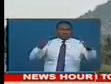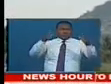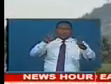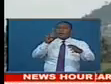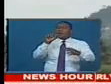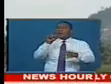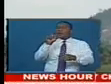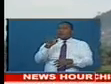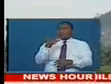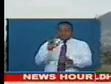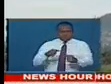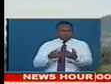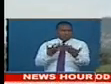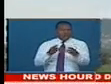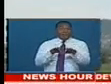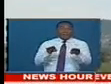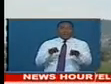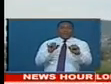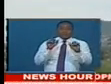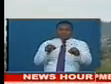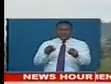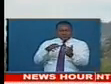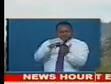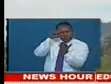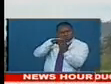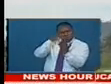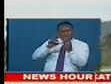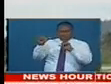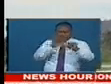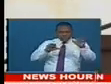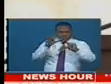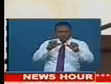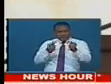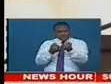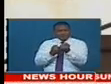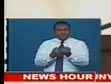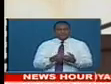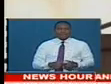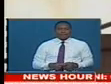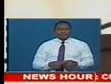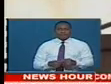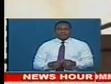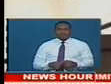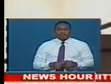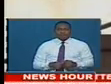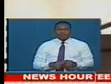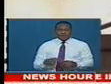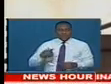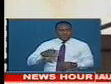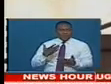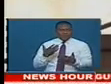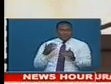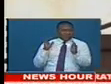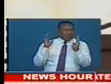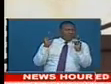data and also provide a platform to advance the study of science in the country. It is our cherished hope that